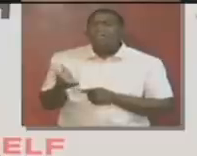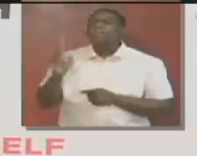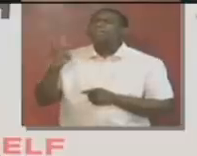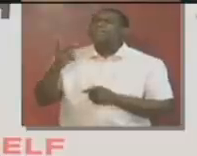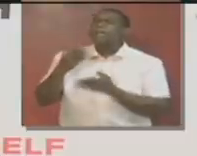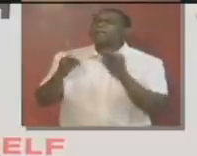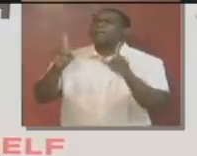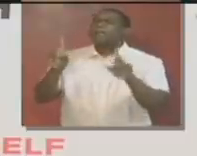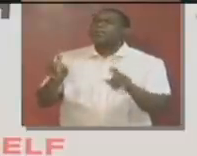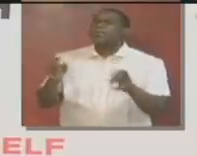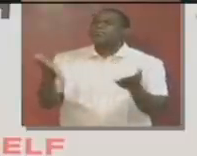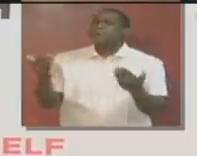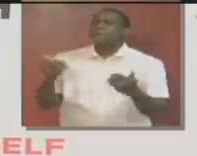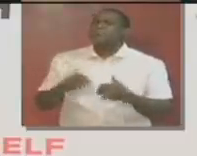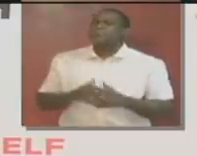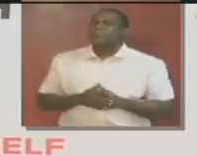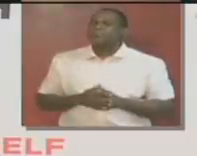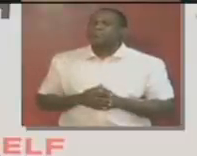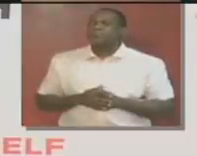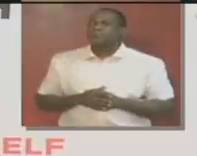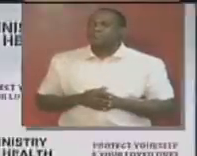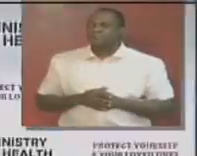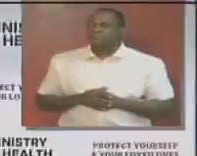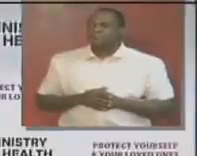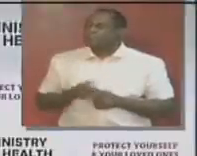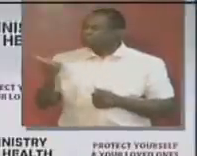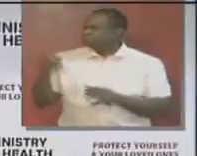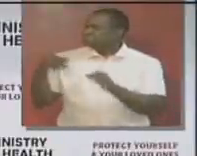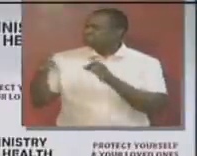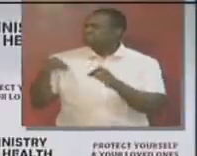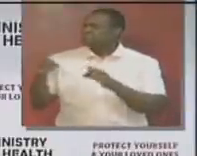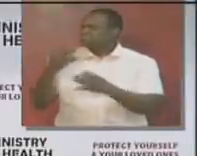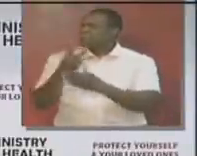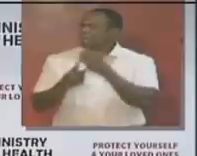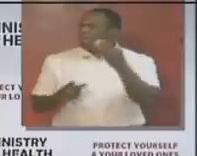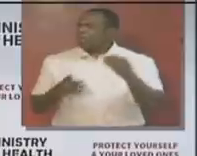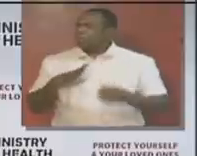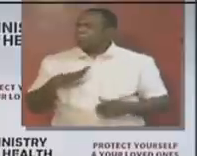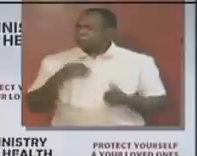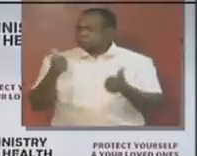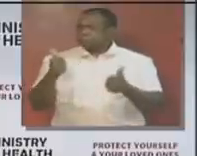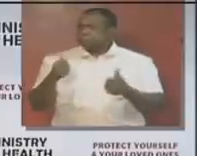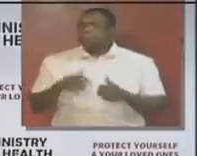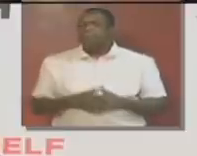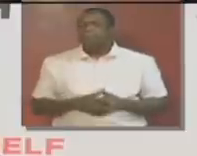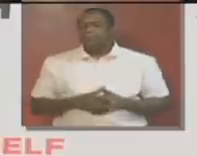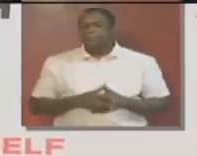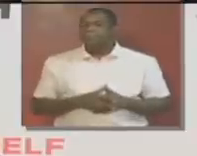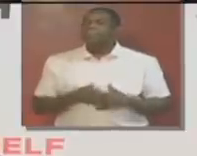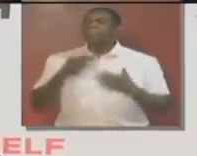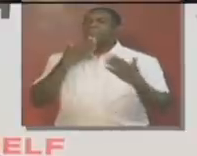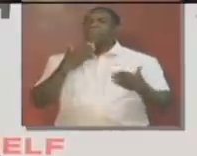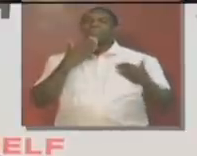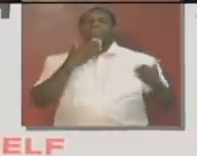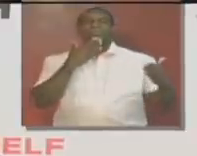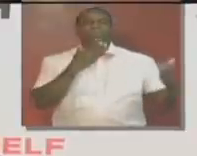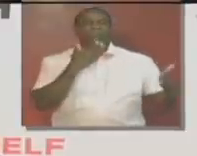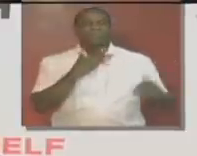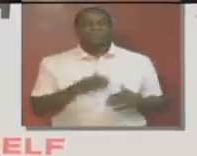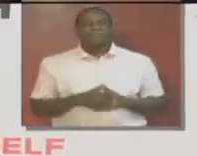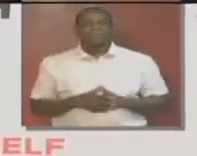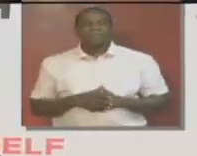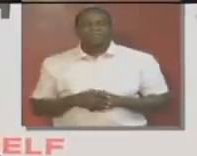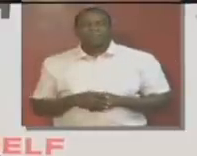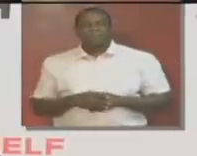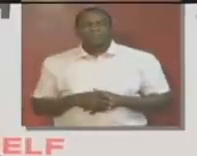your question. Yeah, she covered both parts of the question. Right, I believe so as well. Thank you very much.